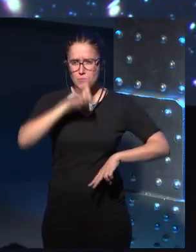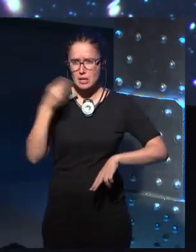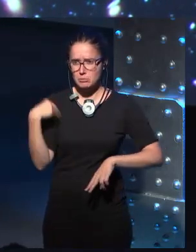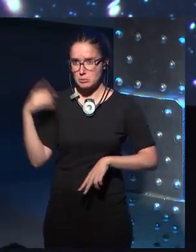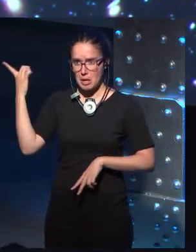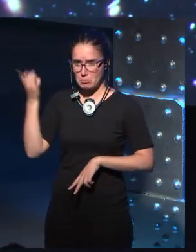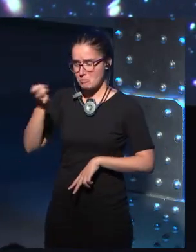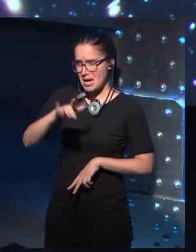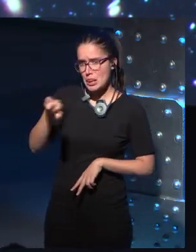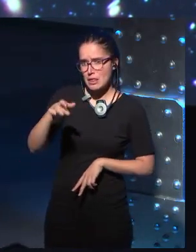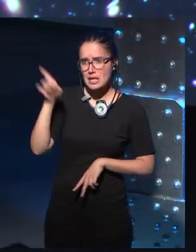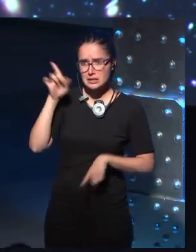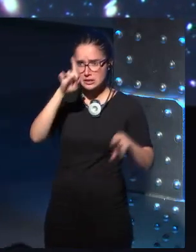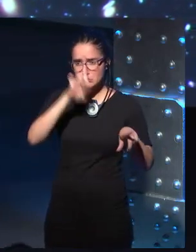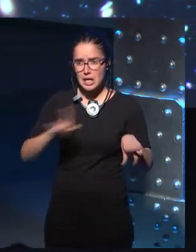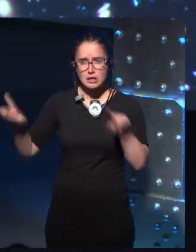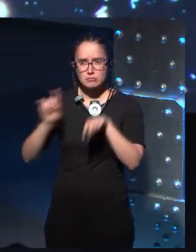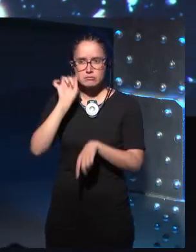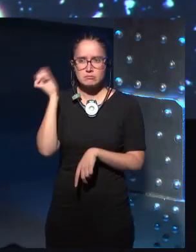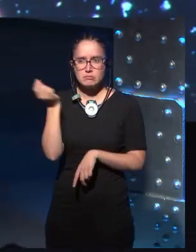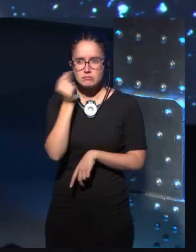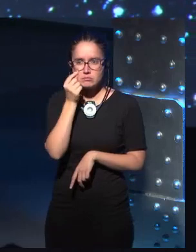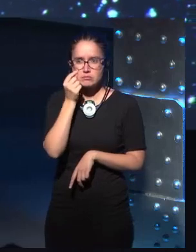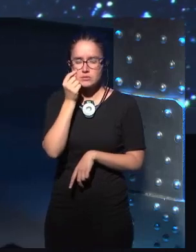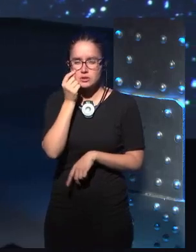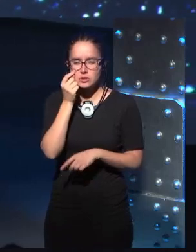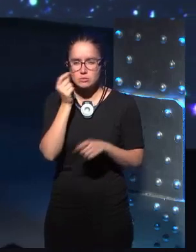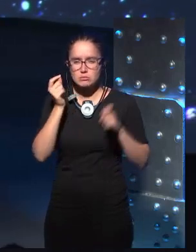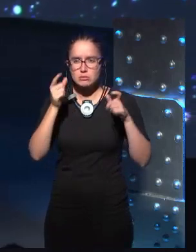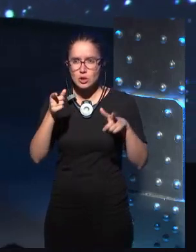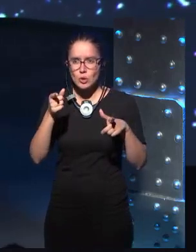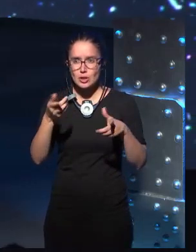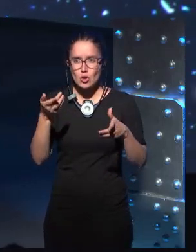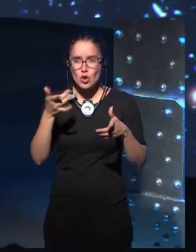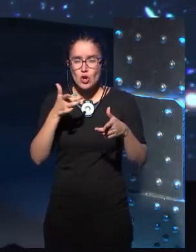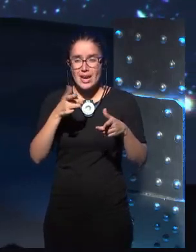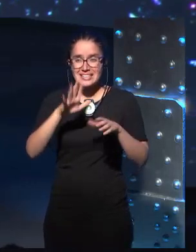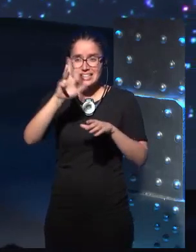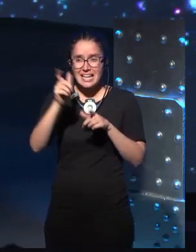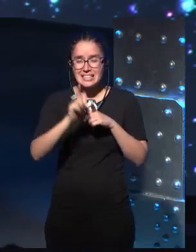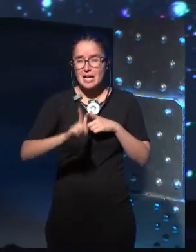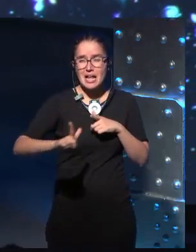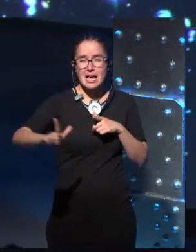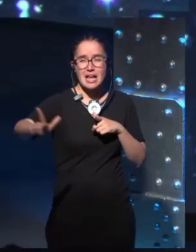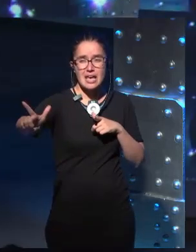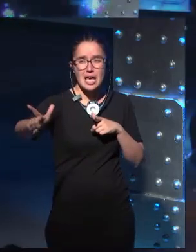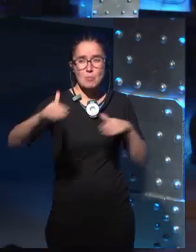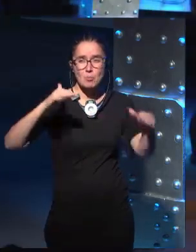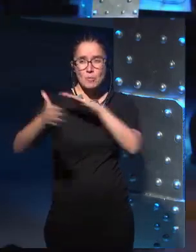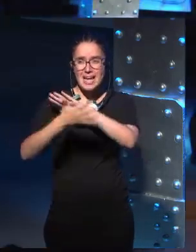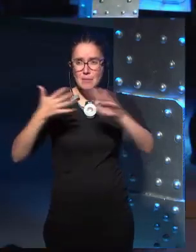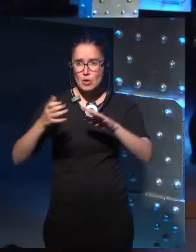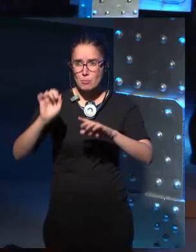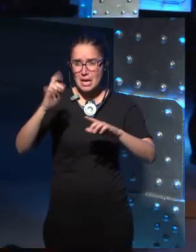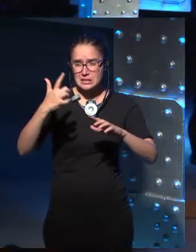but like this one, they realized that the further the galaxies are, the faster away they're moving from us.